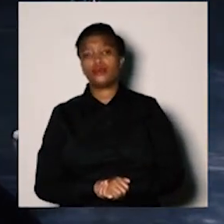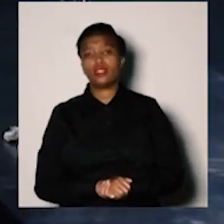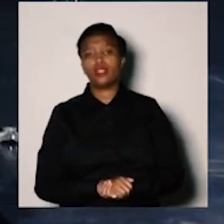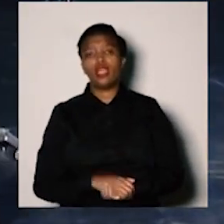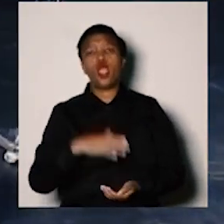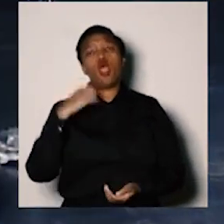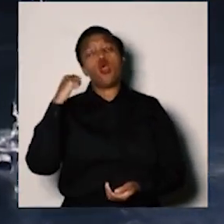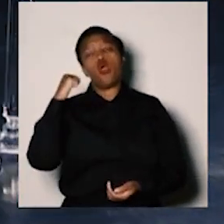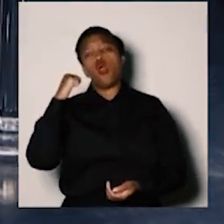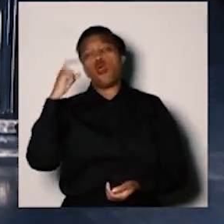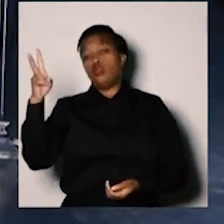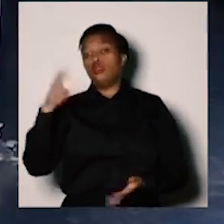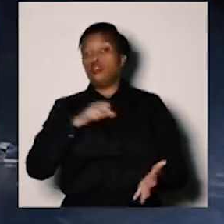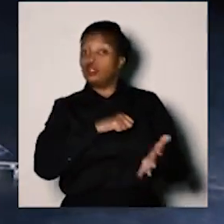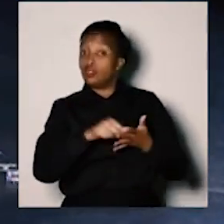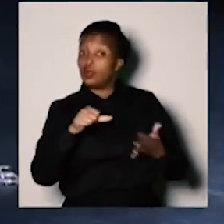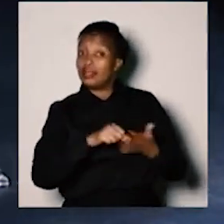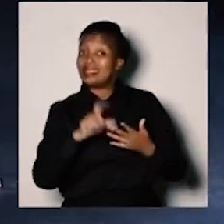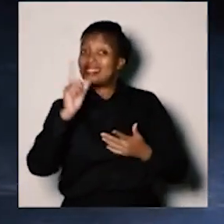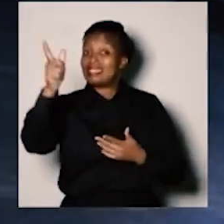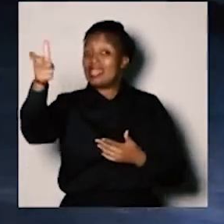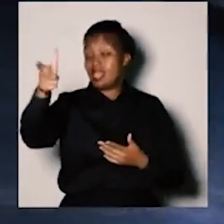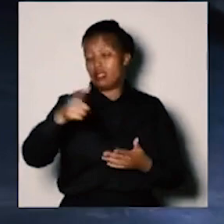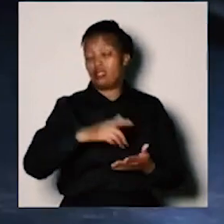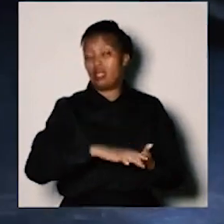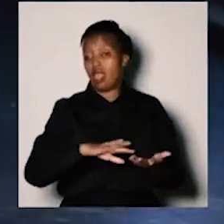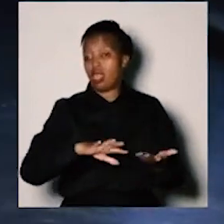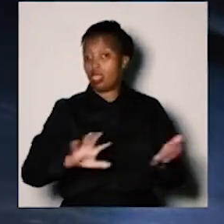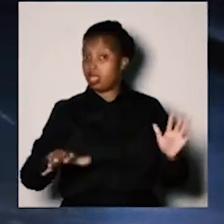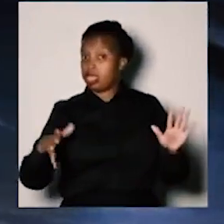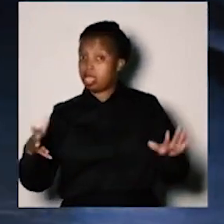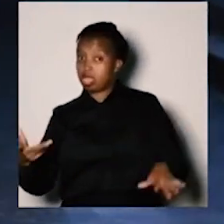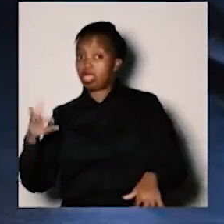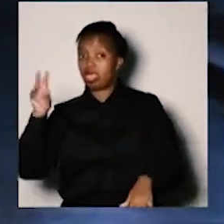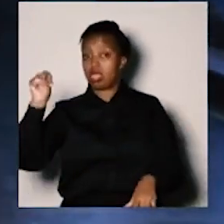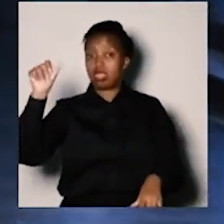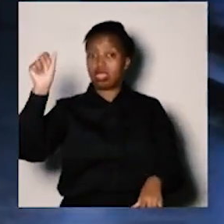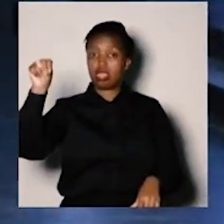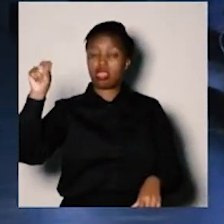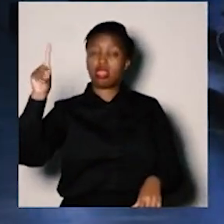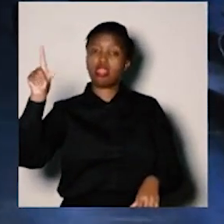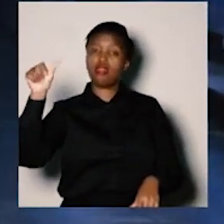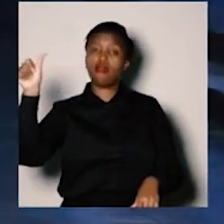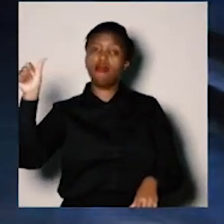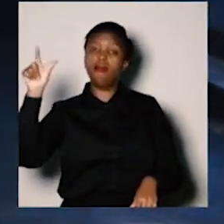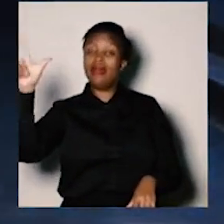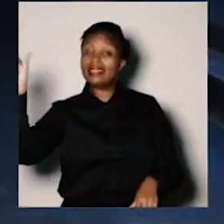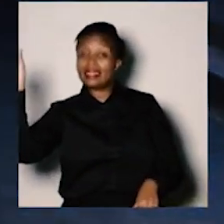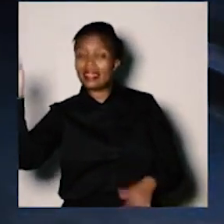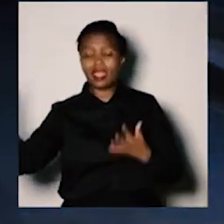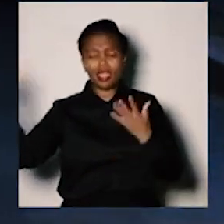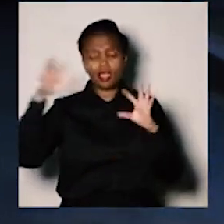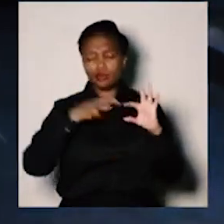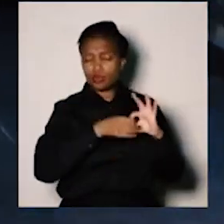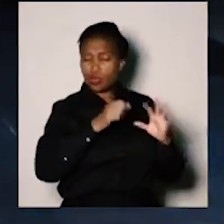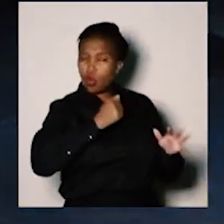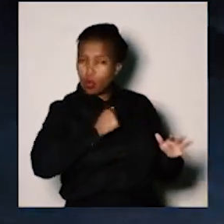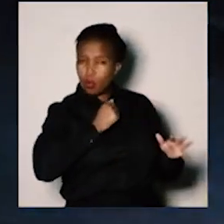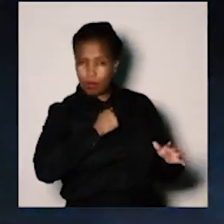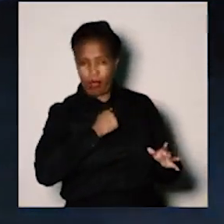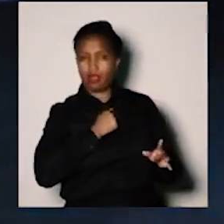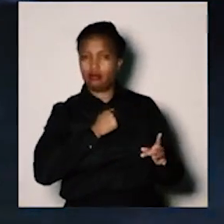2 weeks later, the late Mandla Adonis came to my home to come and do follow-up. So we must do